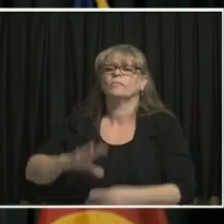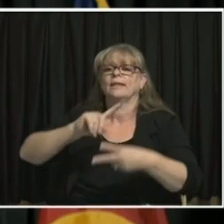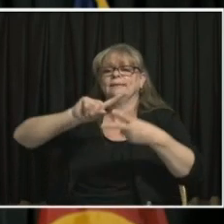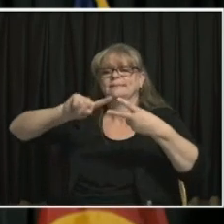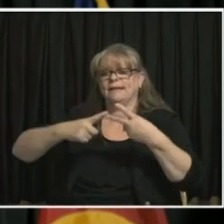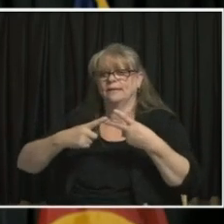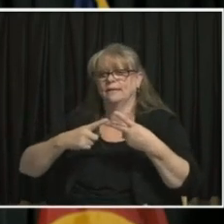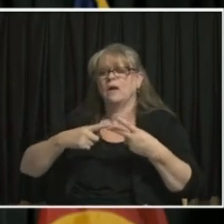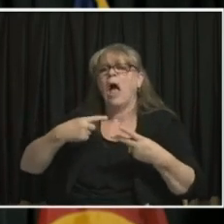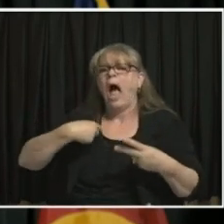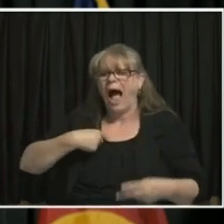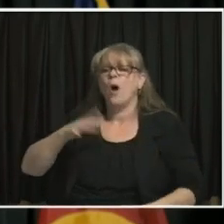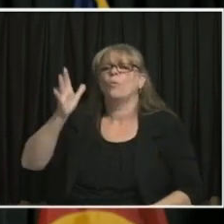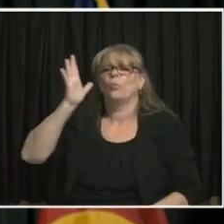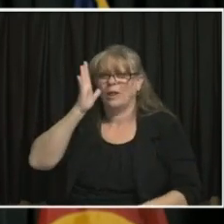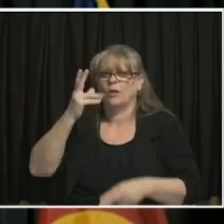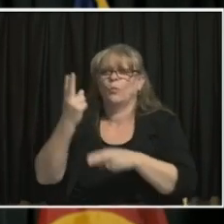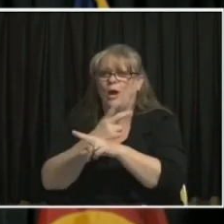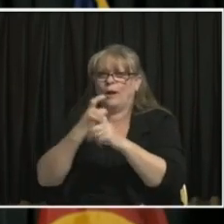mask throughout the